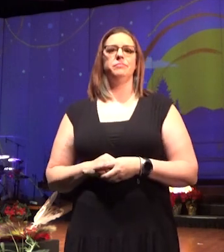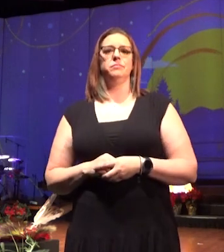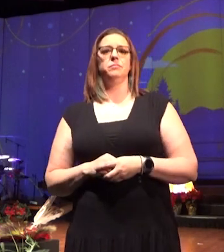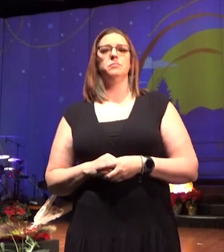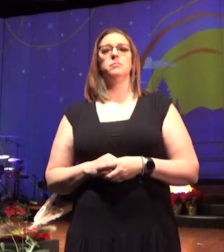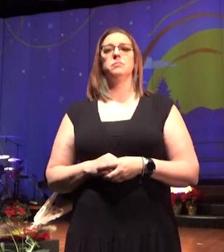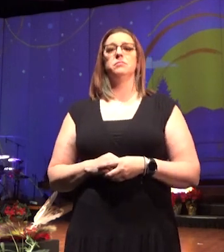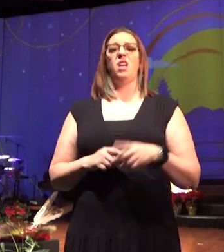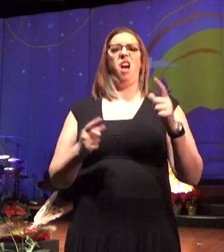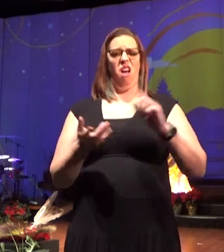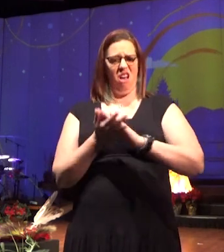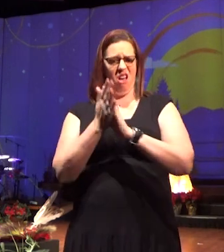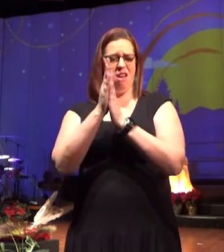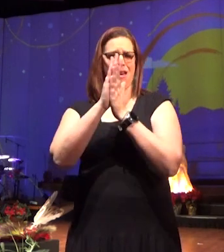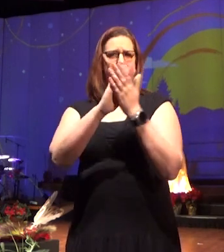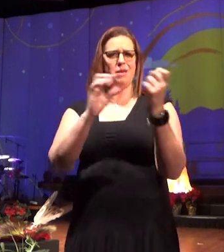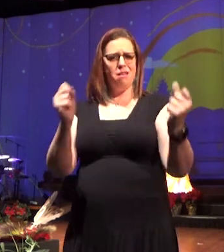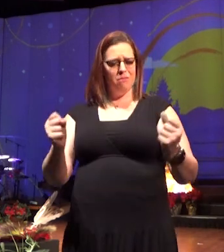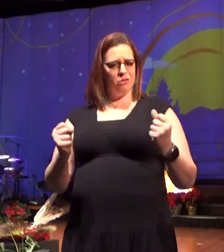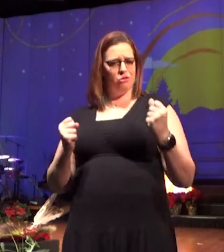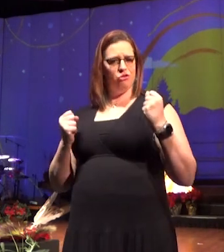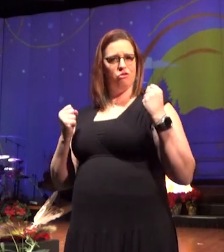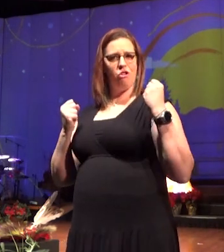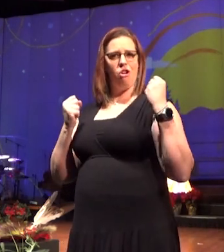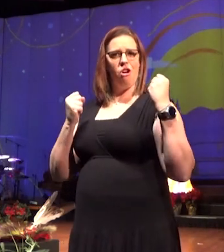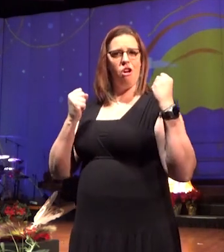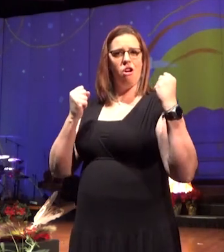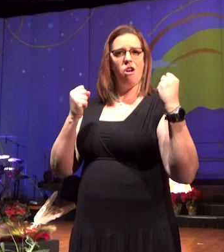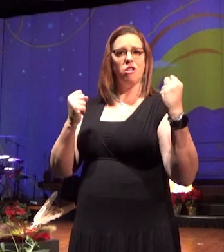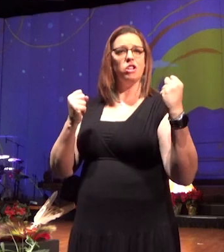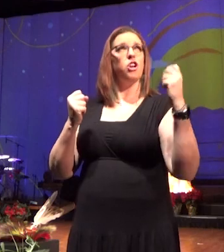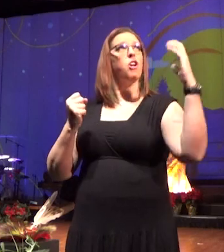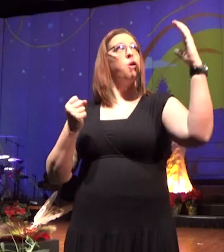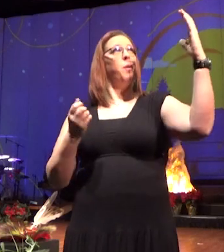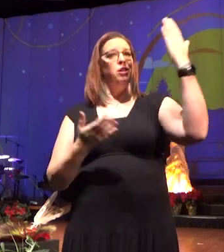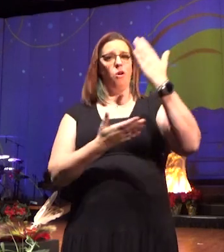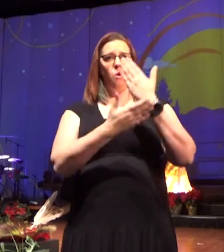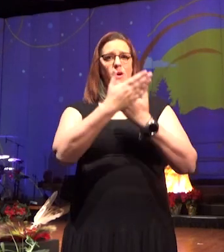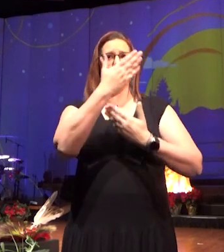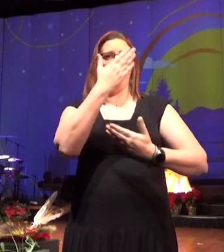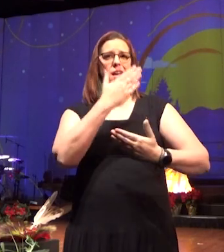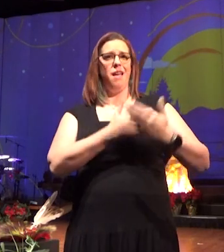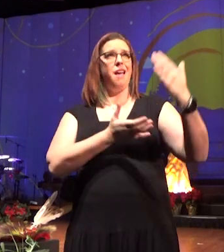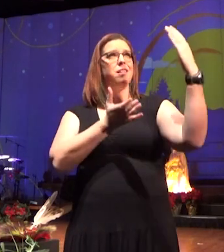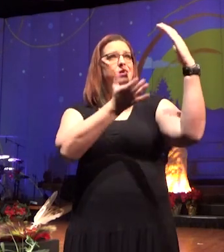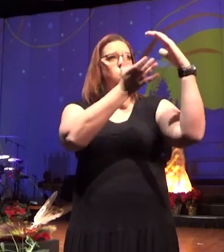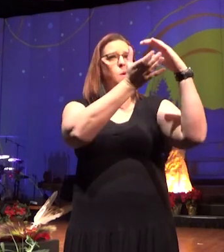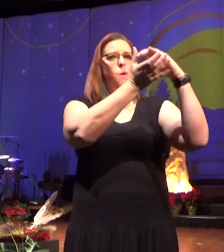And I'll be so much stronger holding your hand.